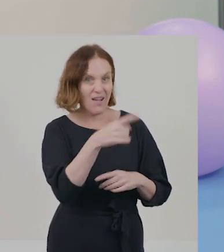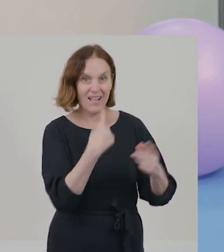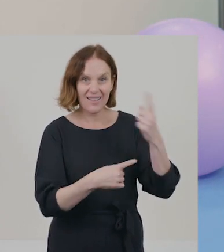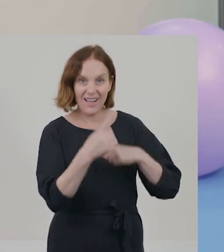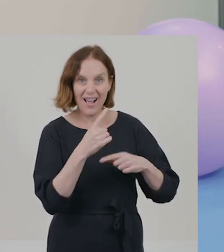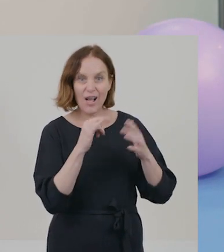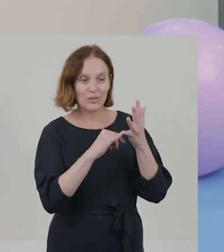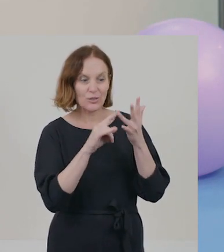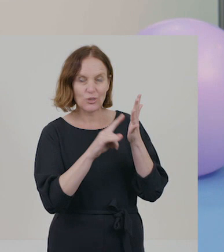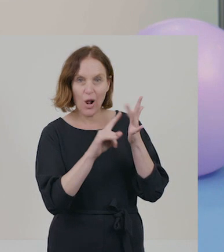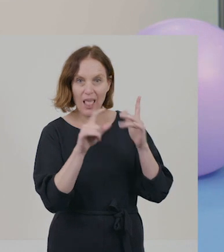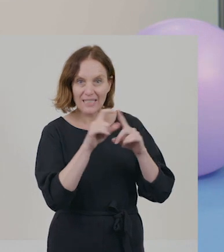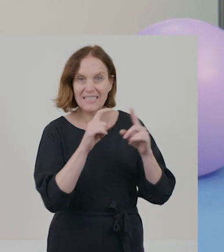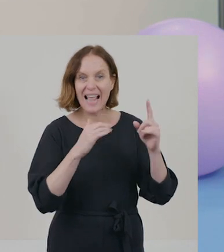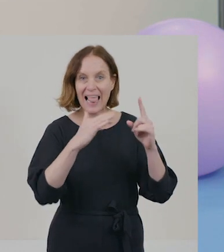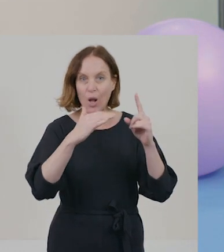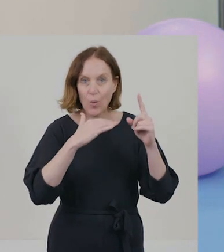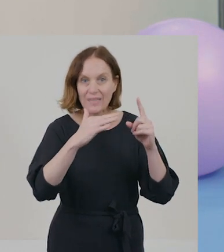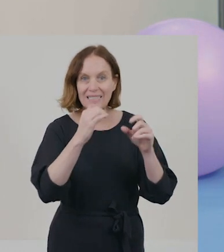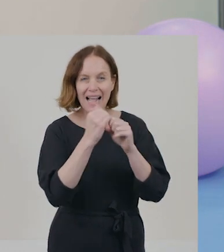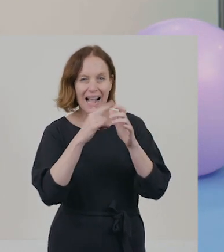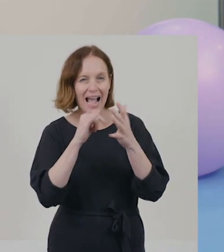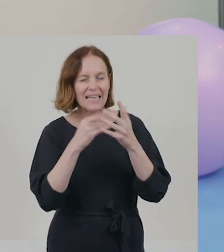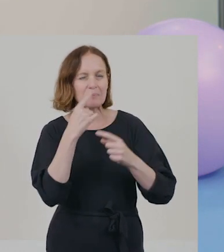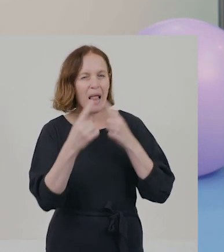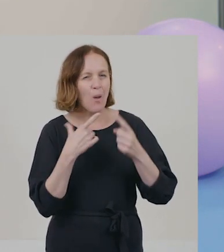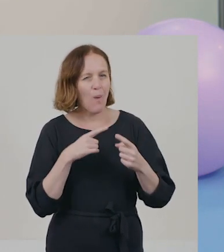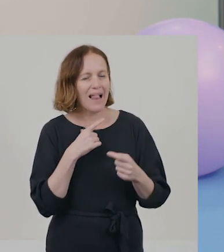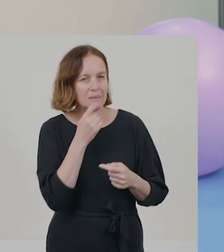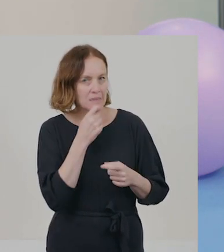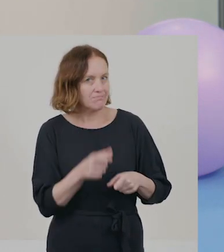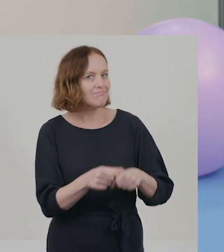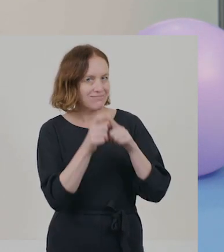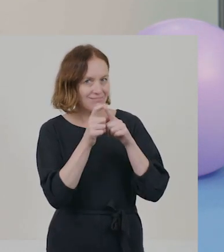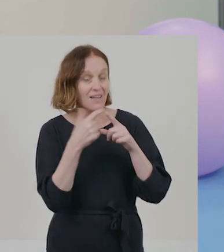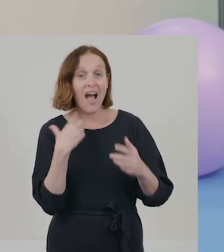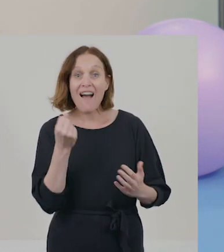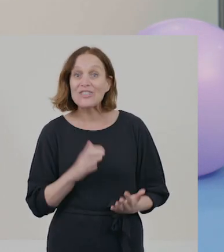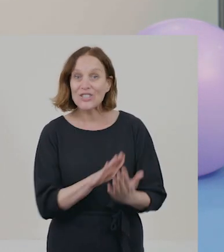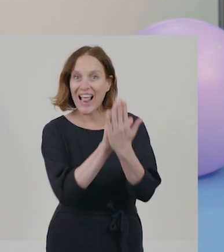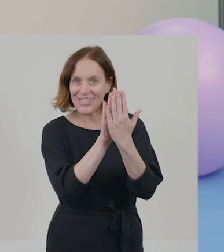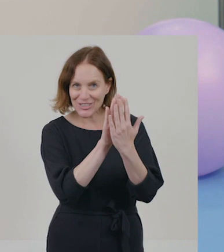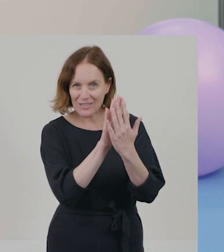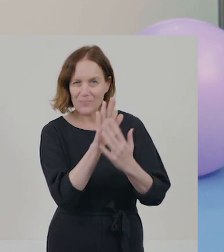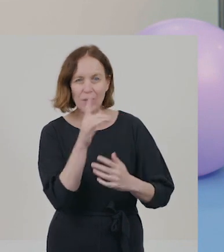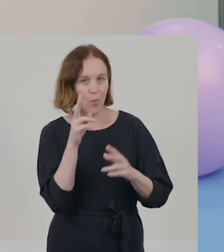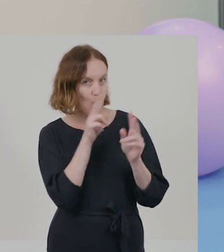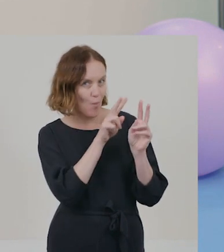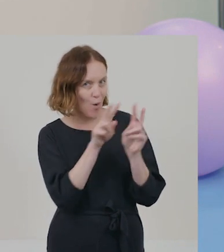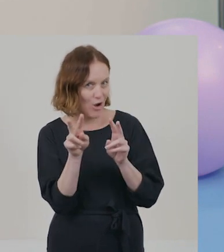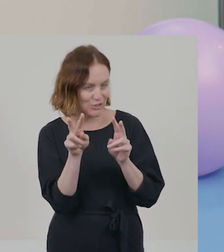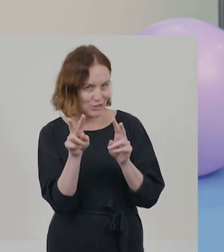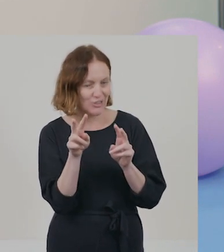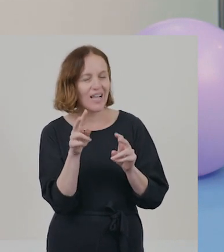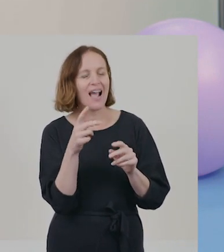gases, but explaining why can be tricky. Today, I've got a challenge for you. Watch carefully and find